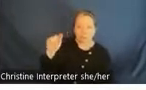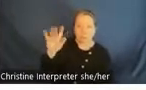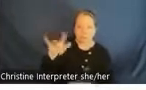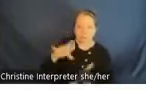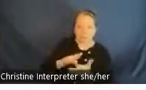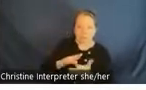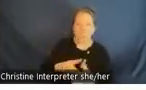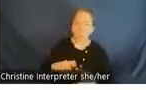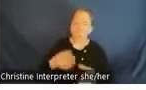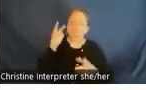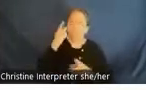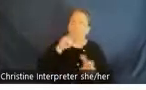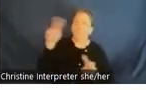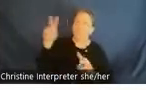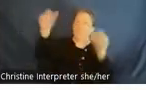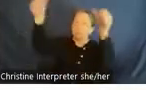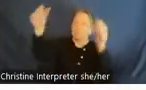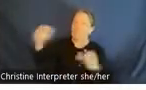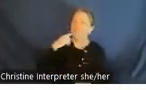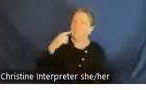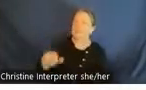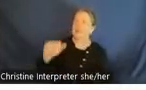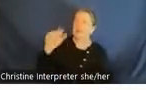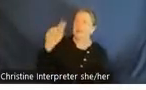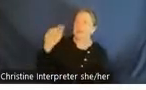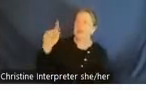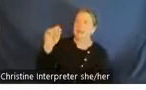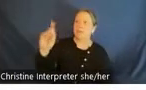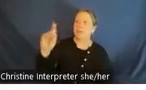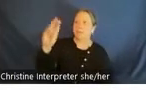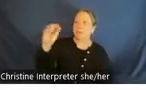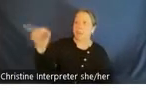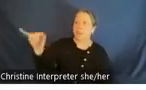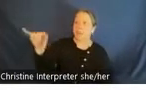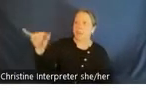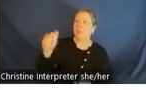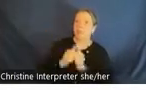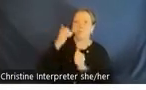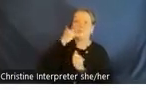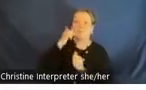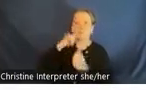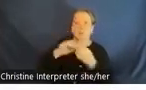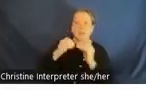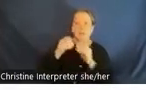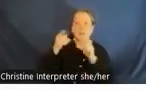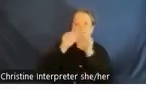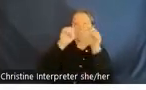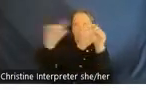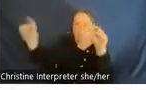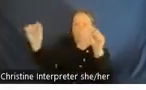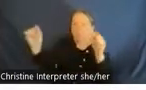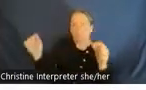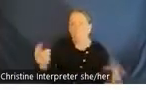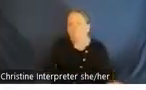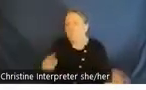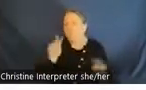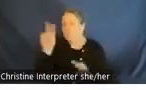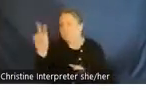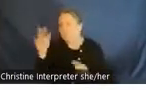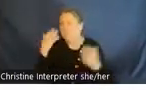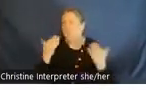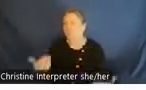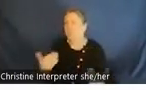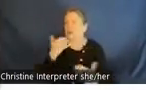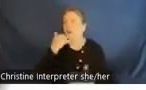for Another Way. And I decided to call that number. I didn't have anything else to do. So I called that number and